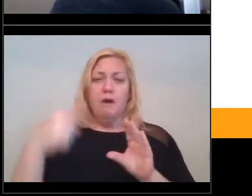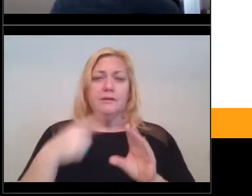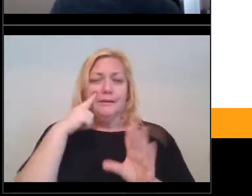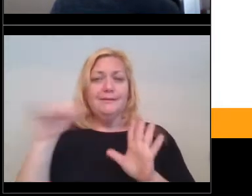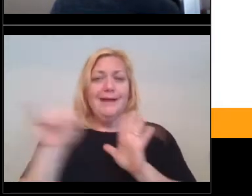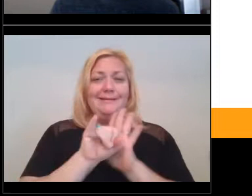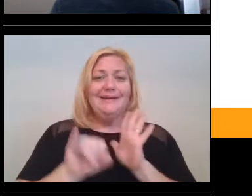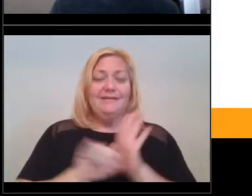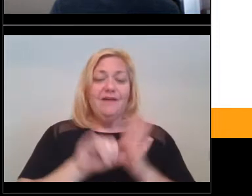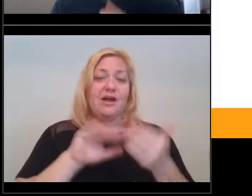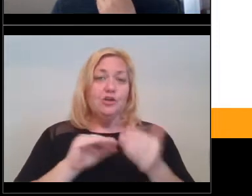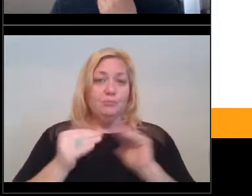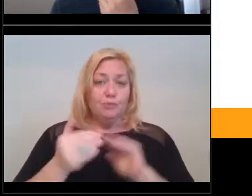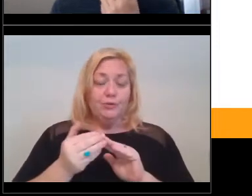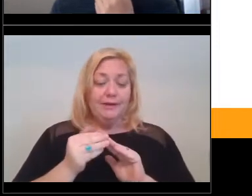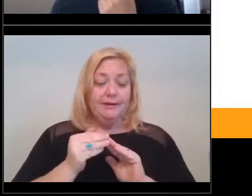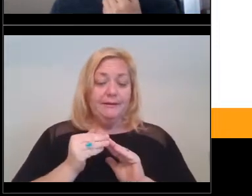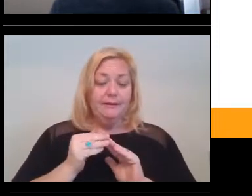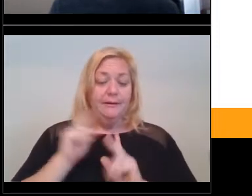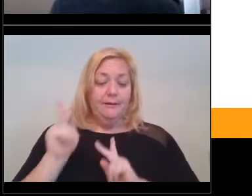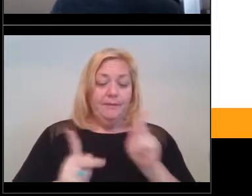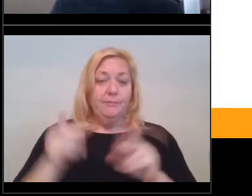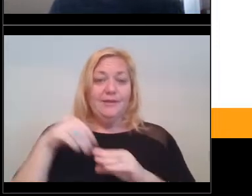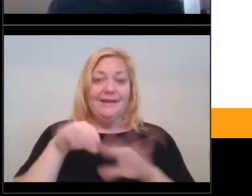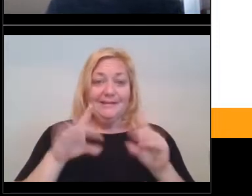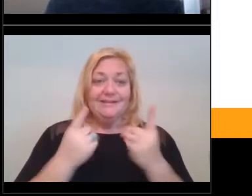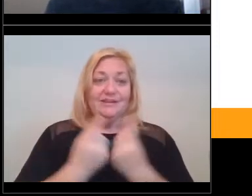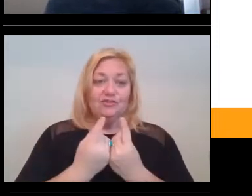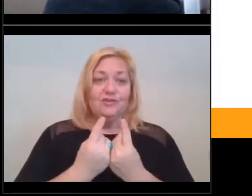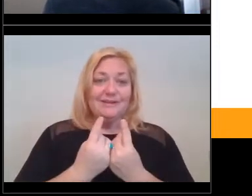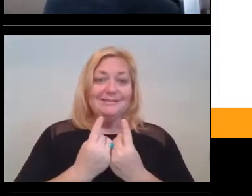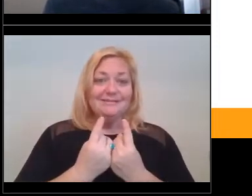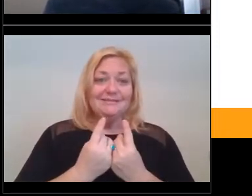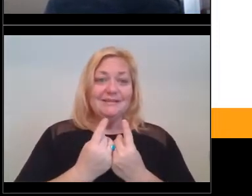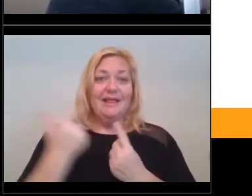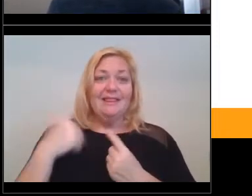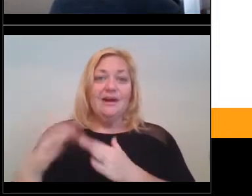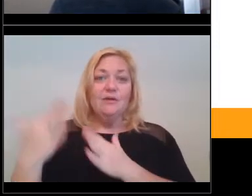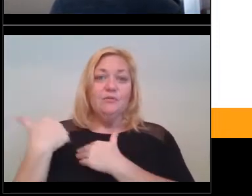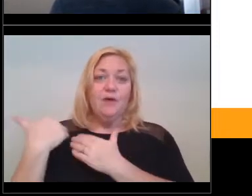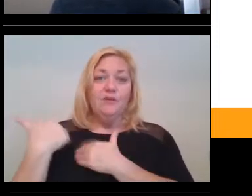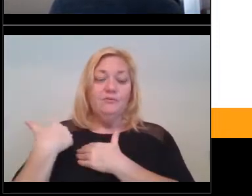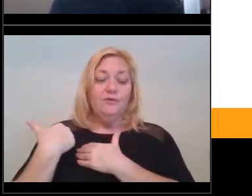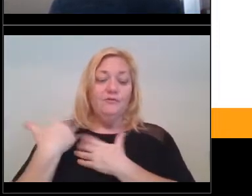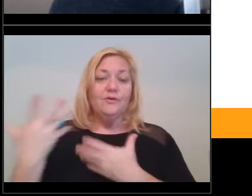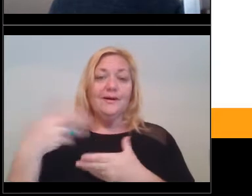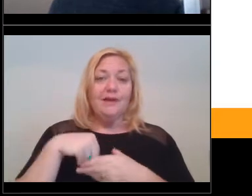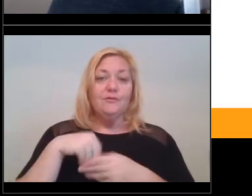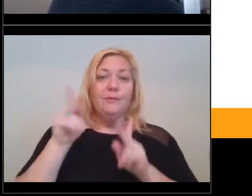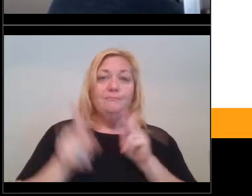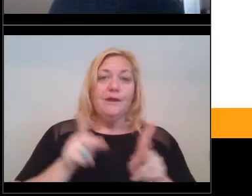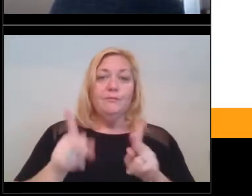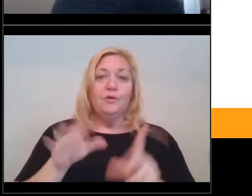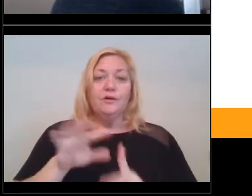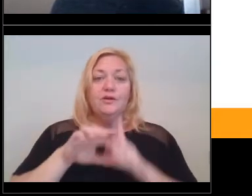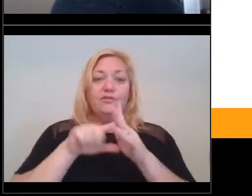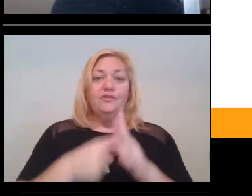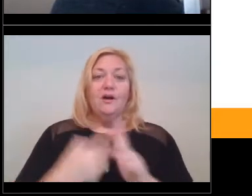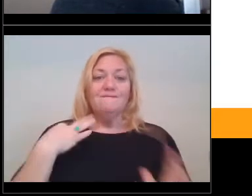identifying folks within the districts that are responsible for engagement, or folks that are going to start